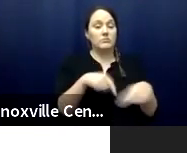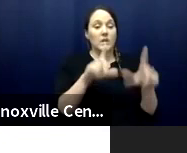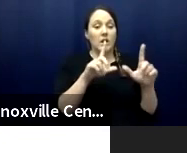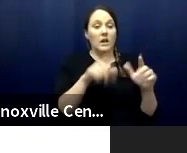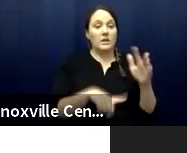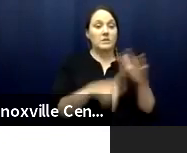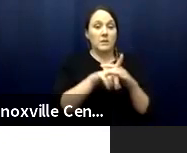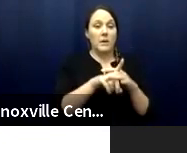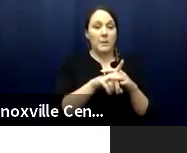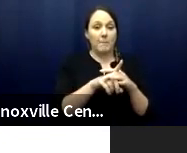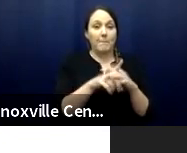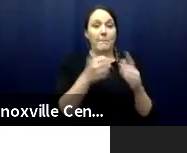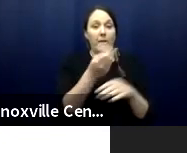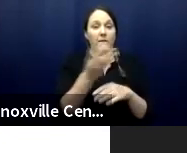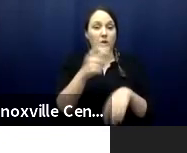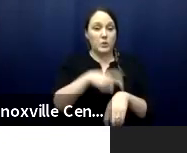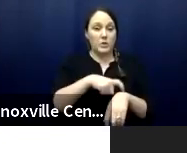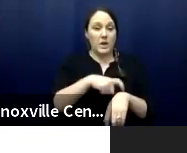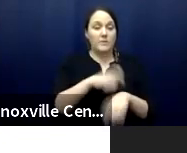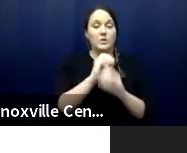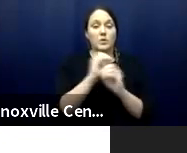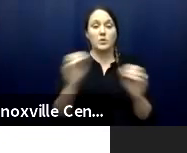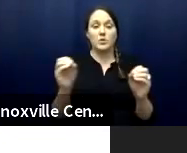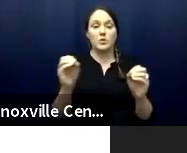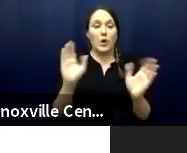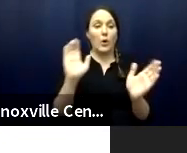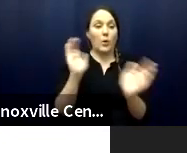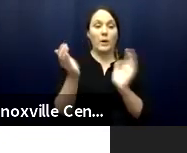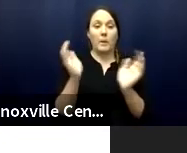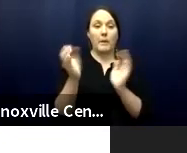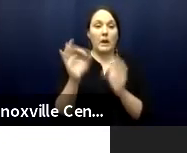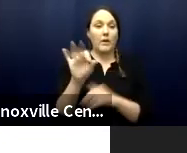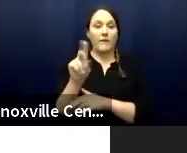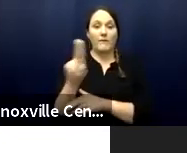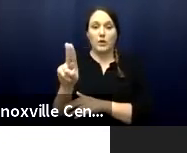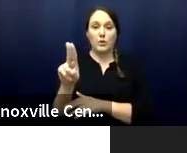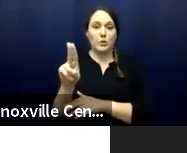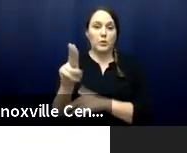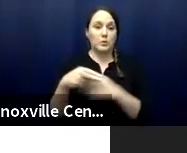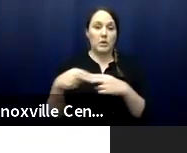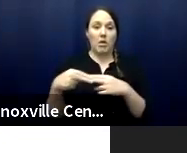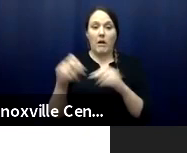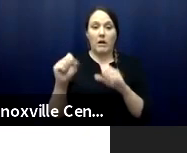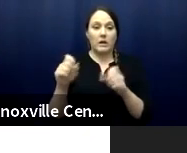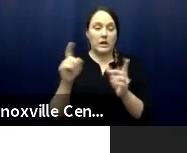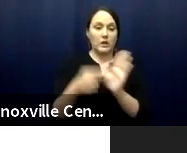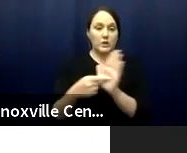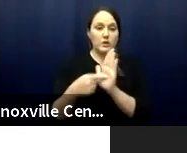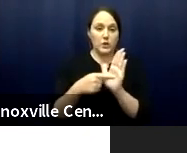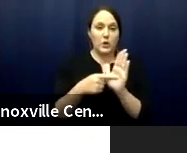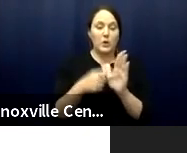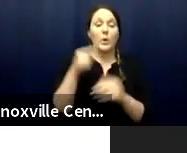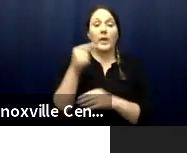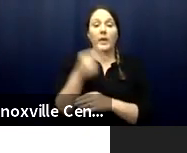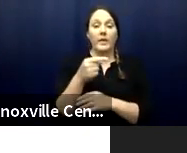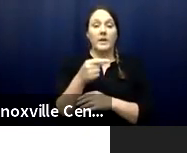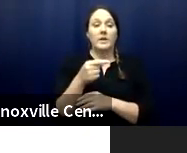several times, is there is no comparable flu slide that I could show you. This is